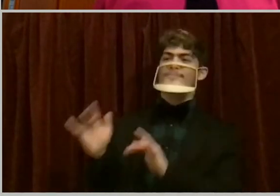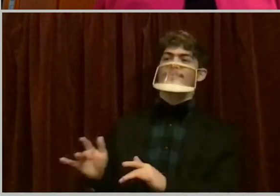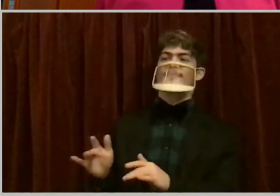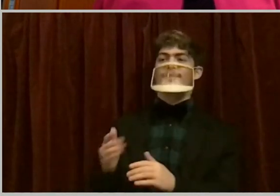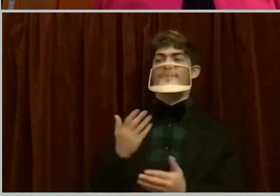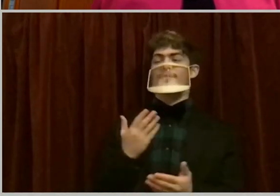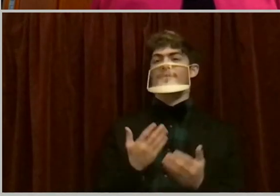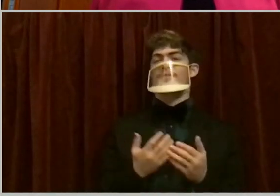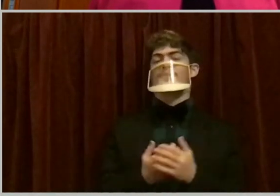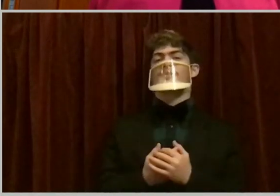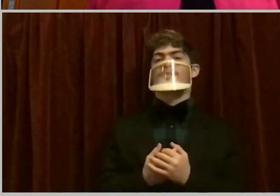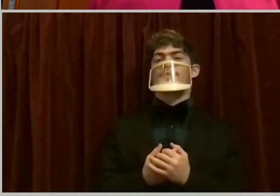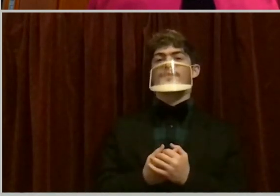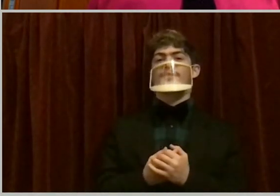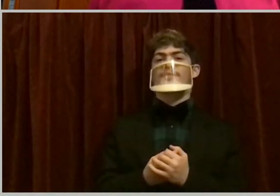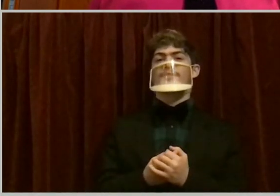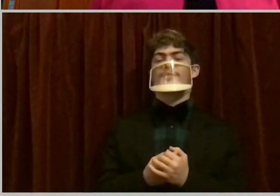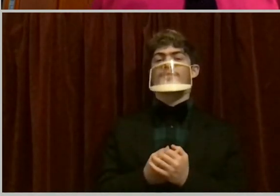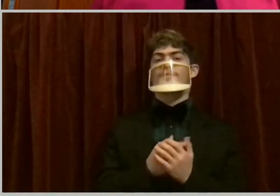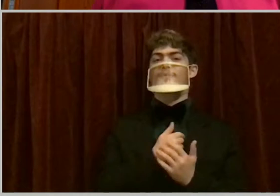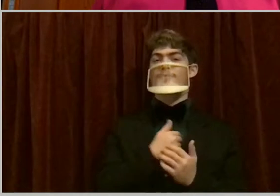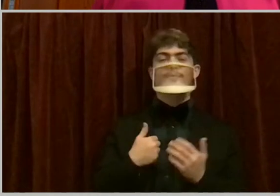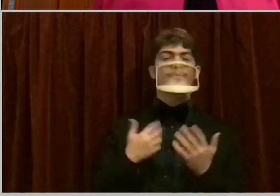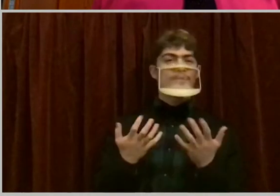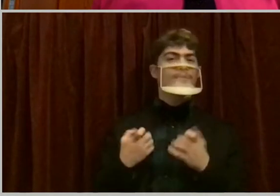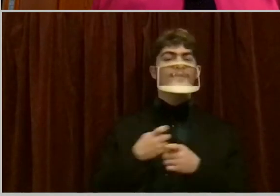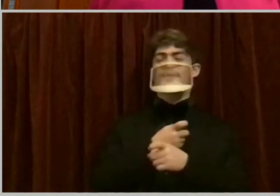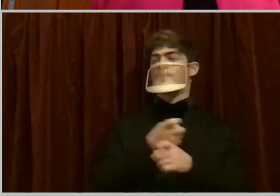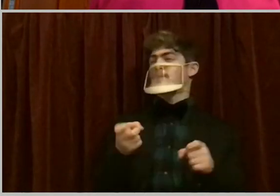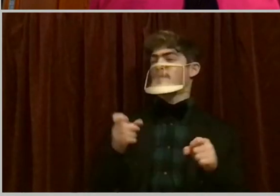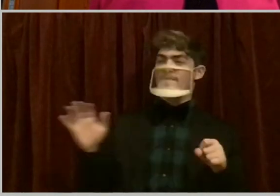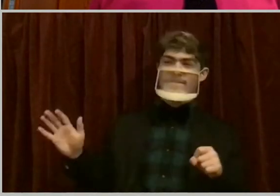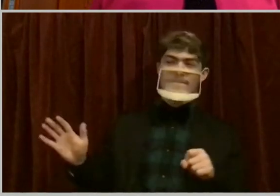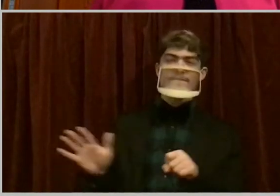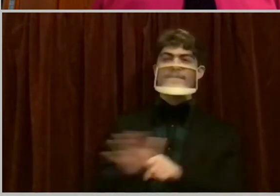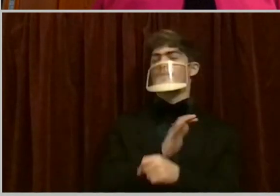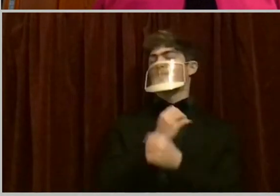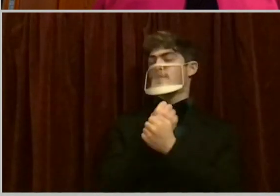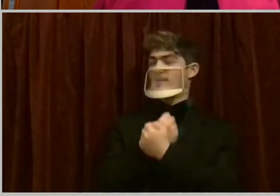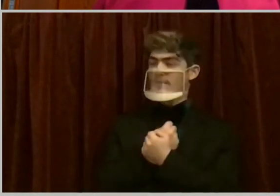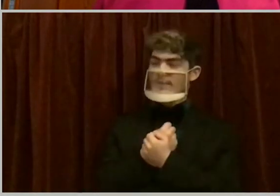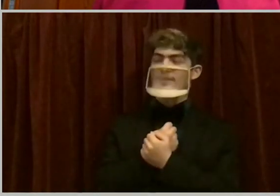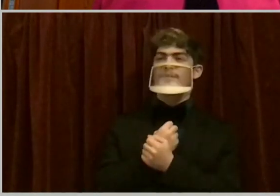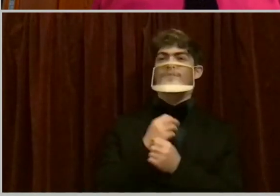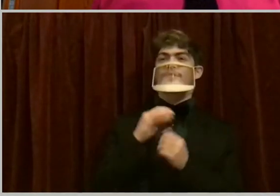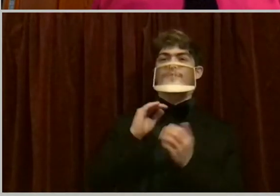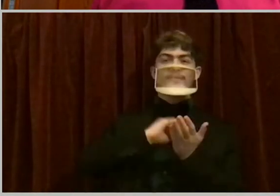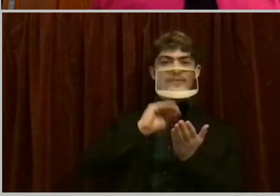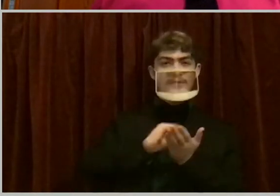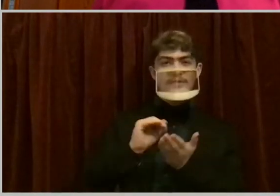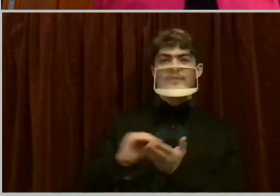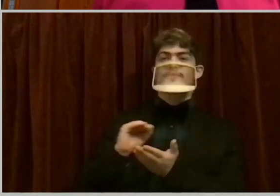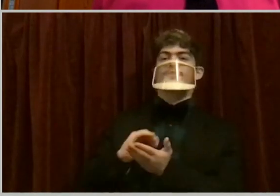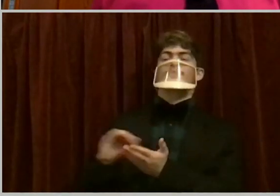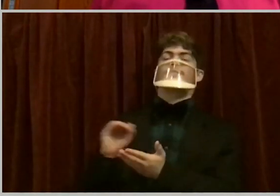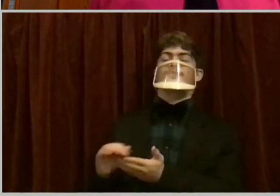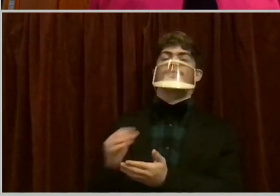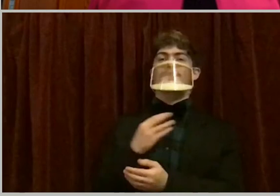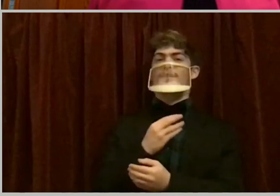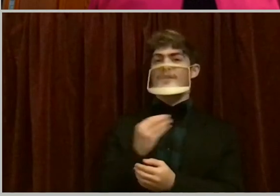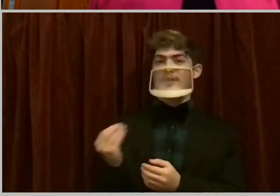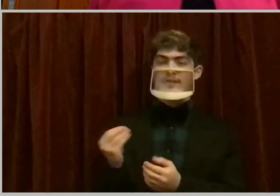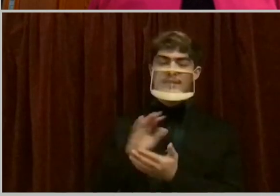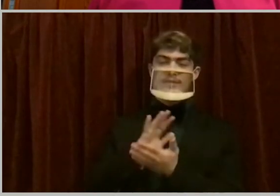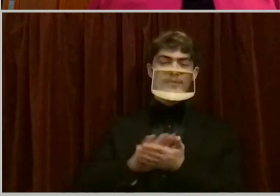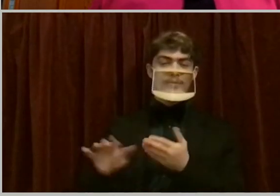that, it's nothing to them. We want to give them the full extent of your love and mercy, which is forgiveness of sins and the Holy Spirit, which